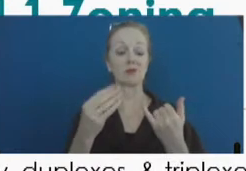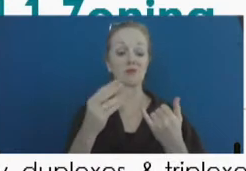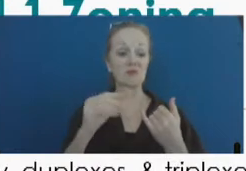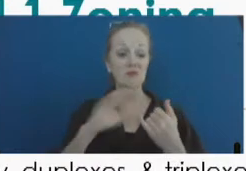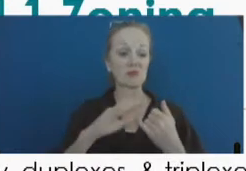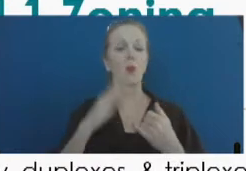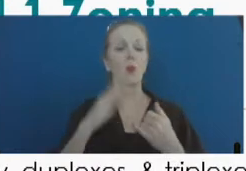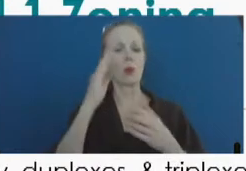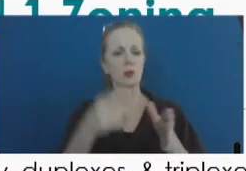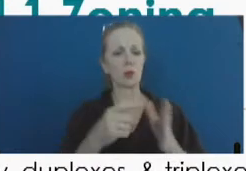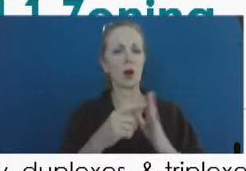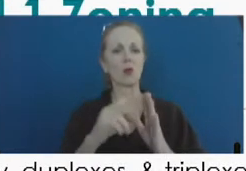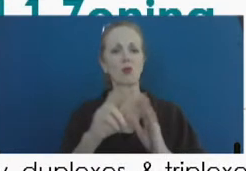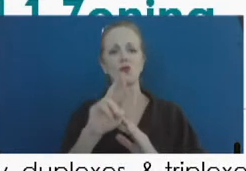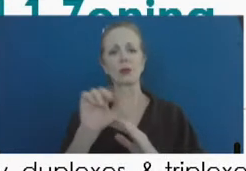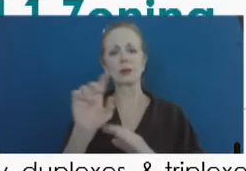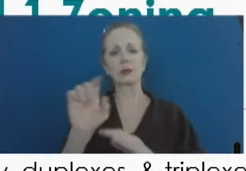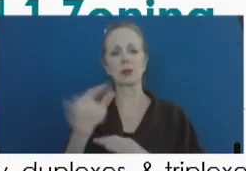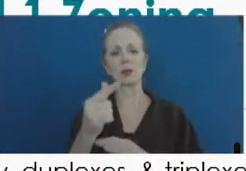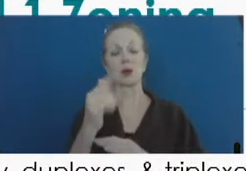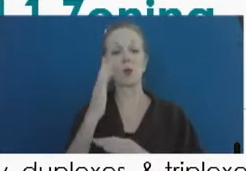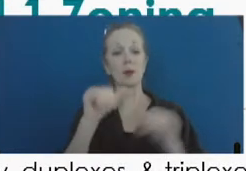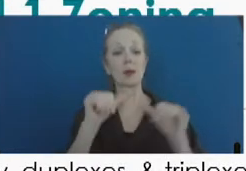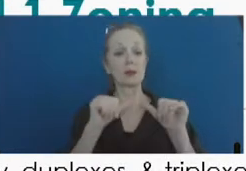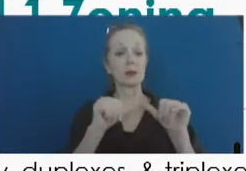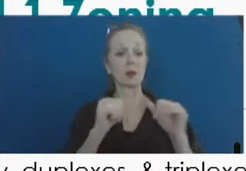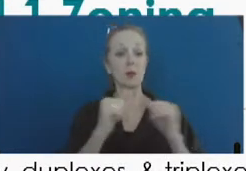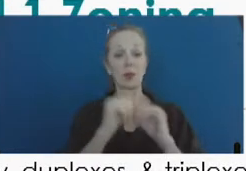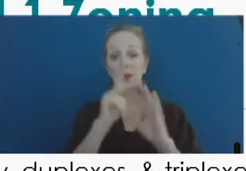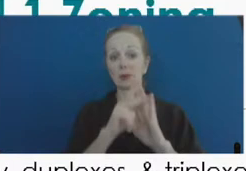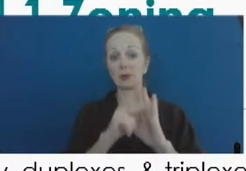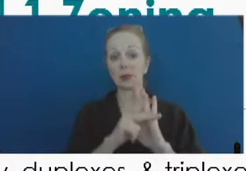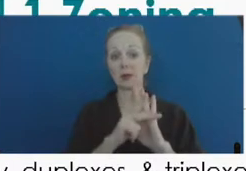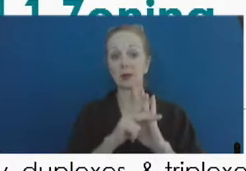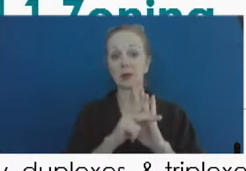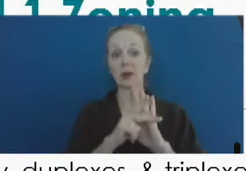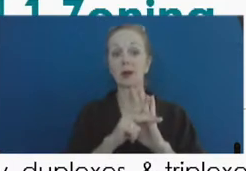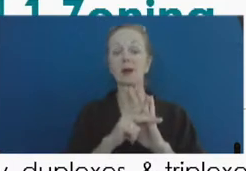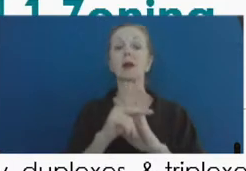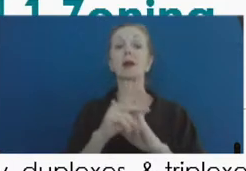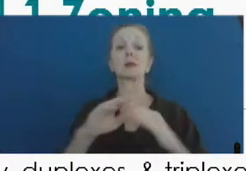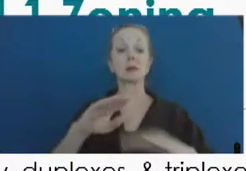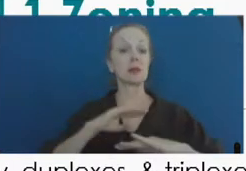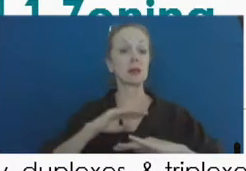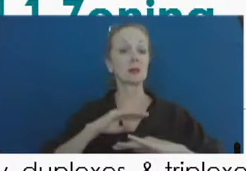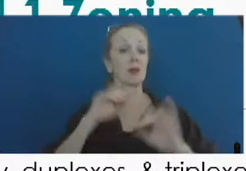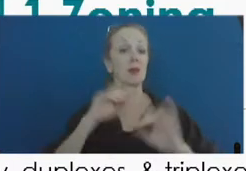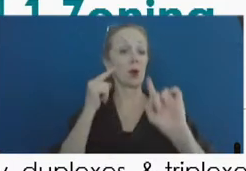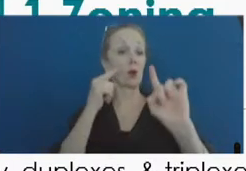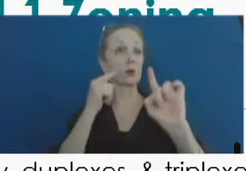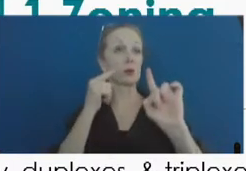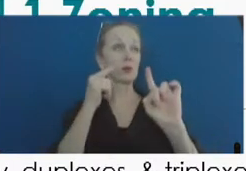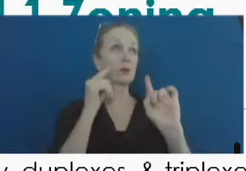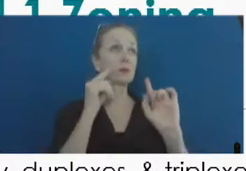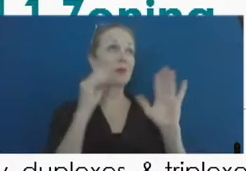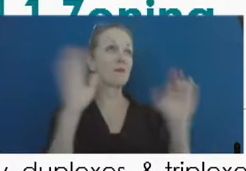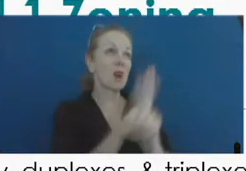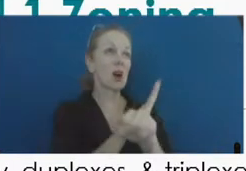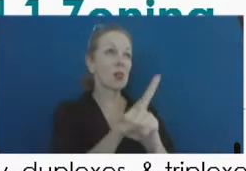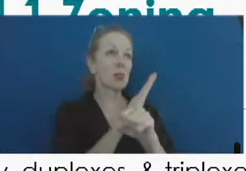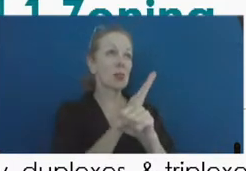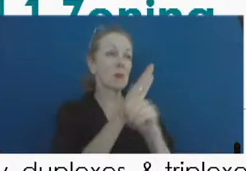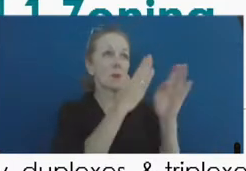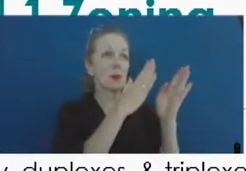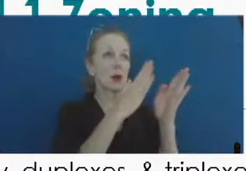rezoning, but it would be consistent with our policy and meet our needs and the goals in the comprehensive plan. We will